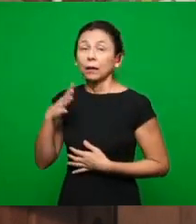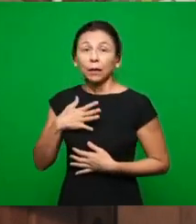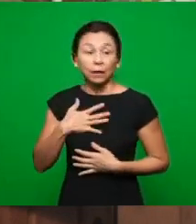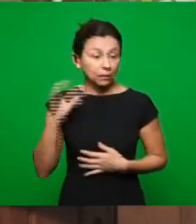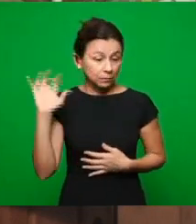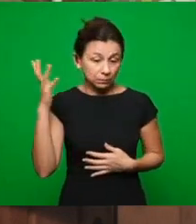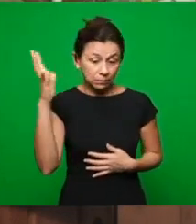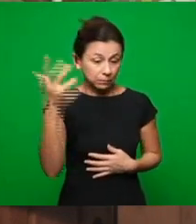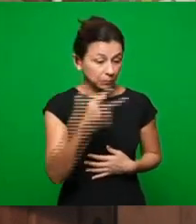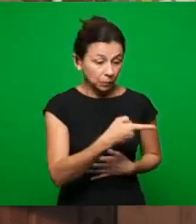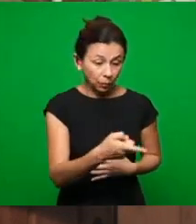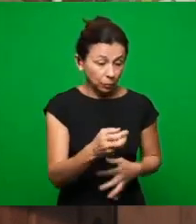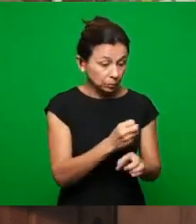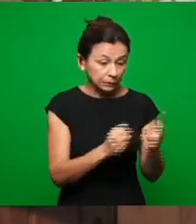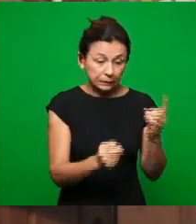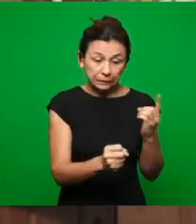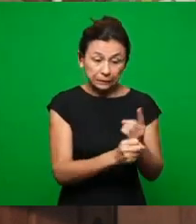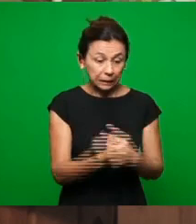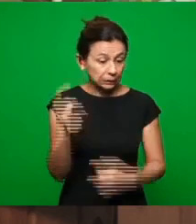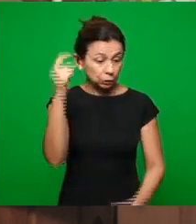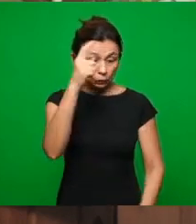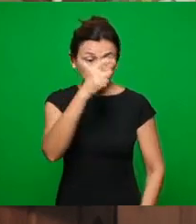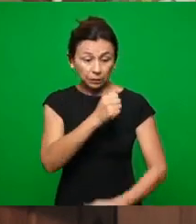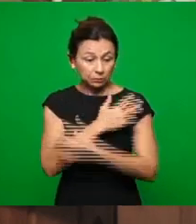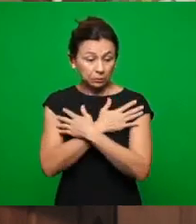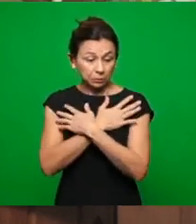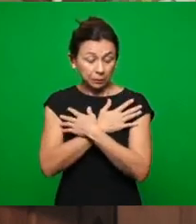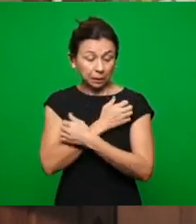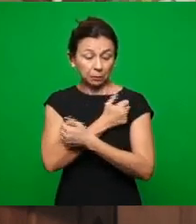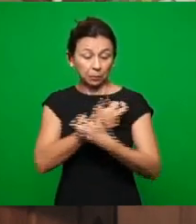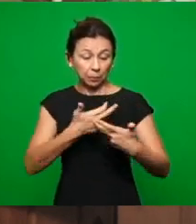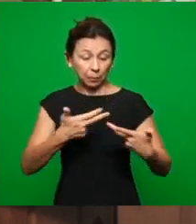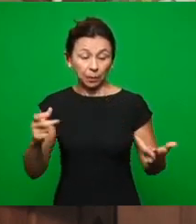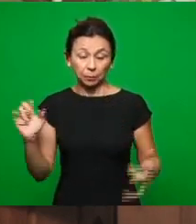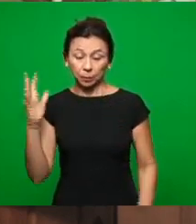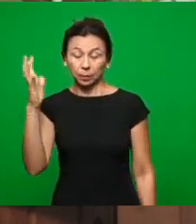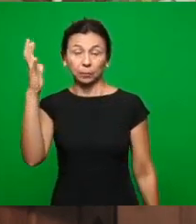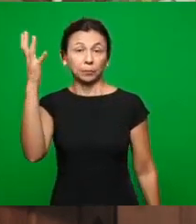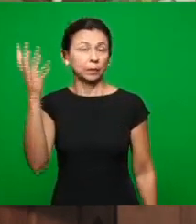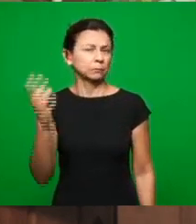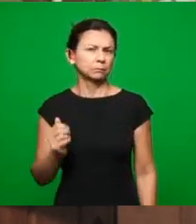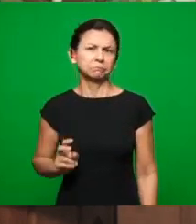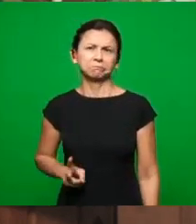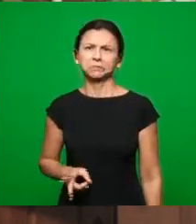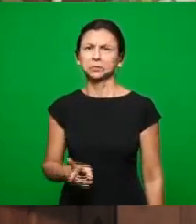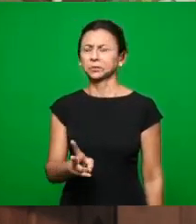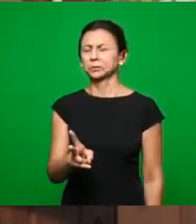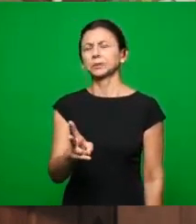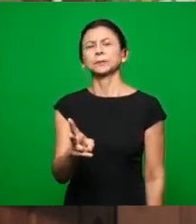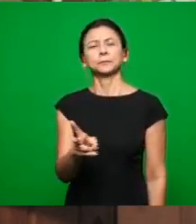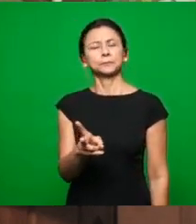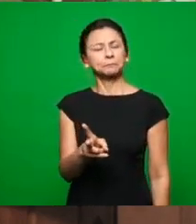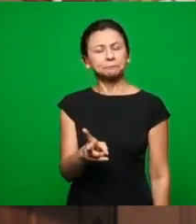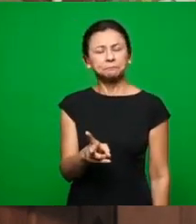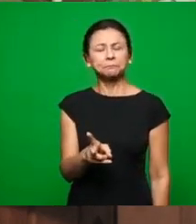afraid of the things, of the facts, of the occurrences. The occurrences, they will